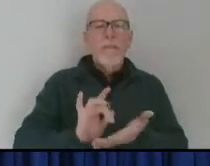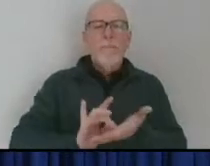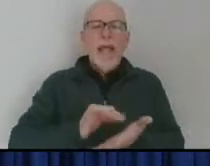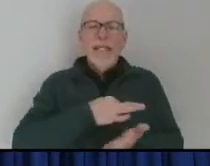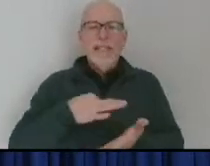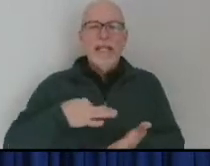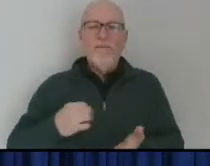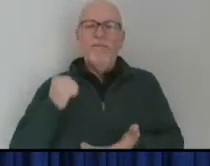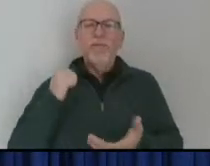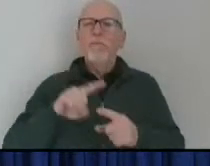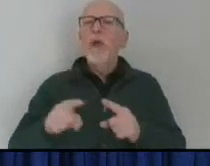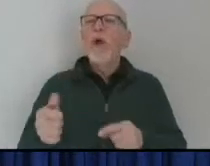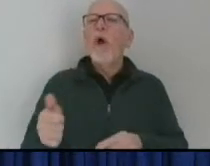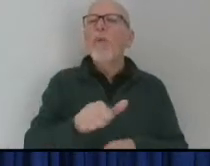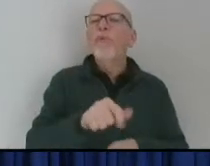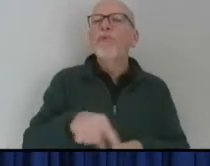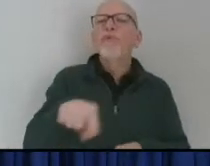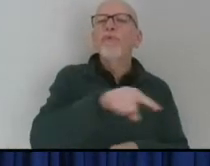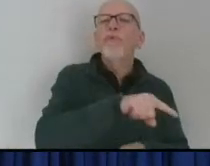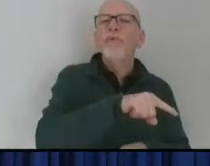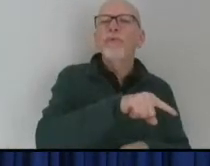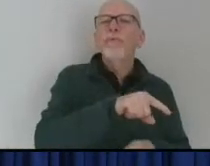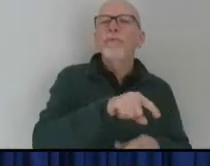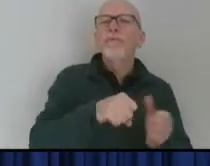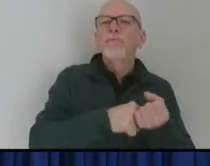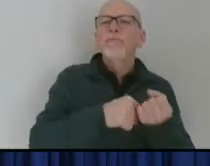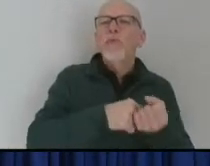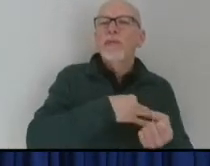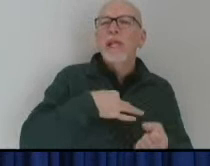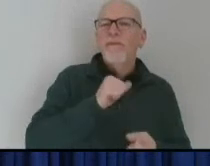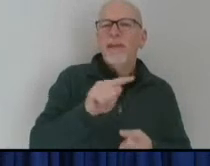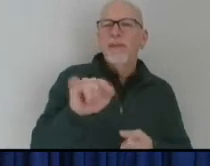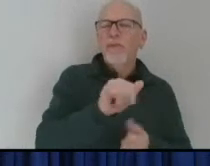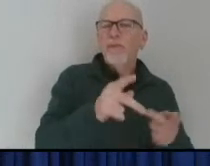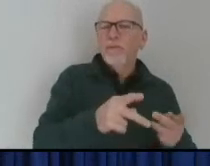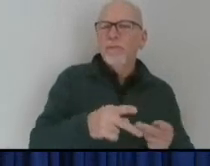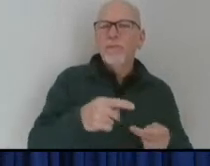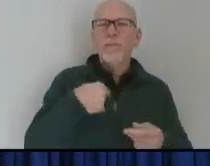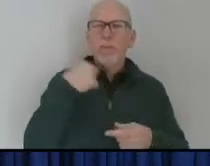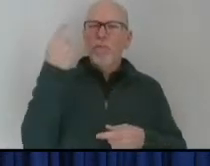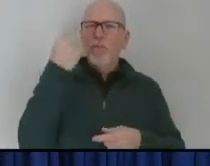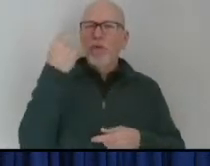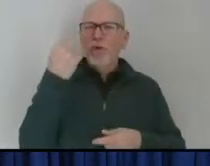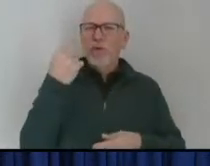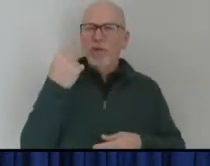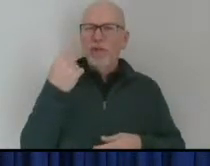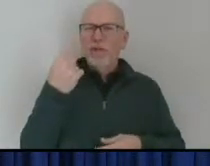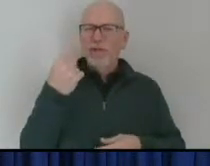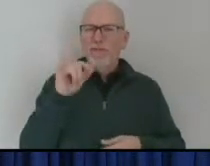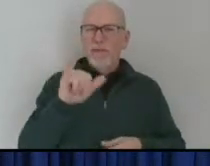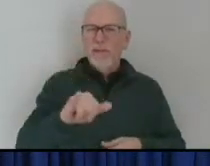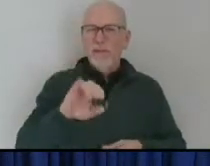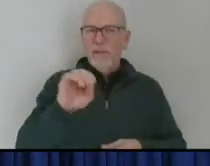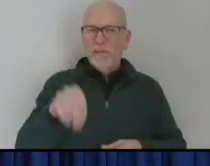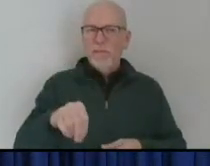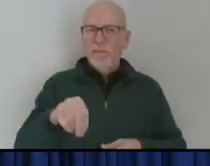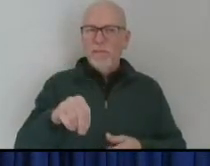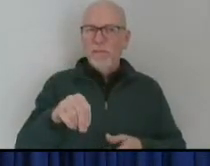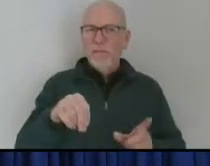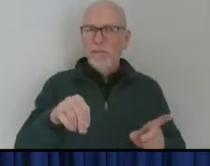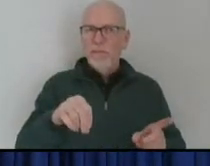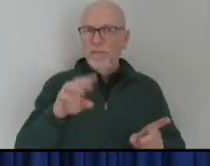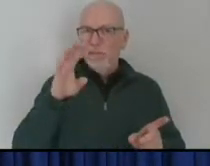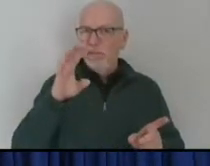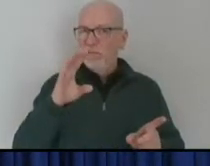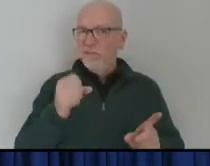refusing it, but other support staff at those facilities. I'm wondering if that rate is atypical, or